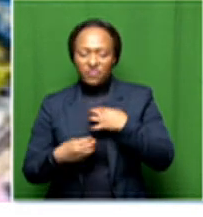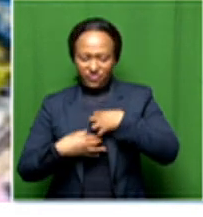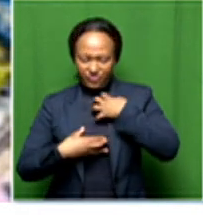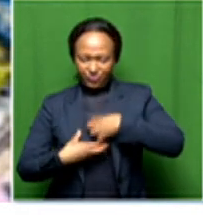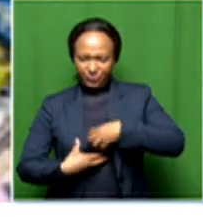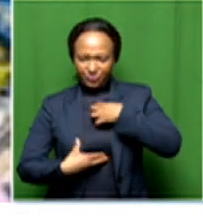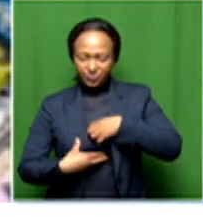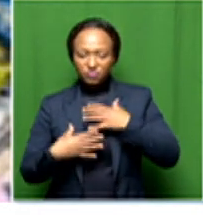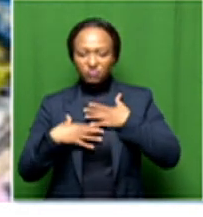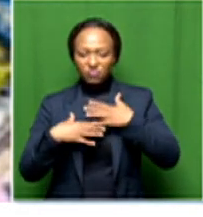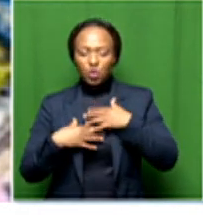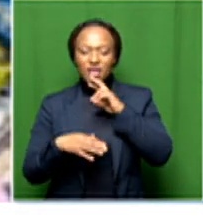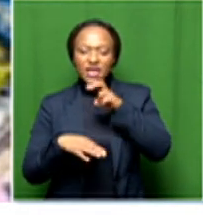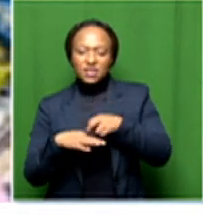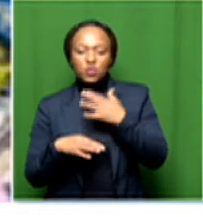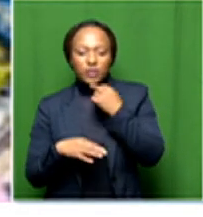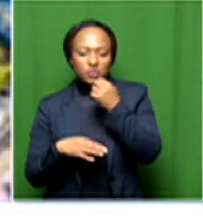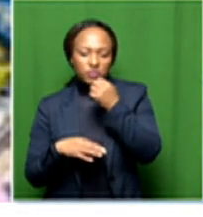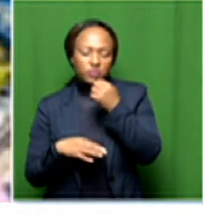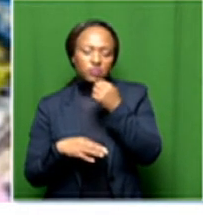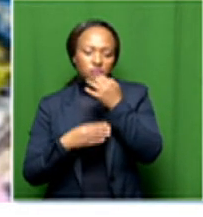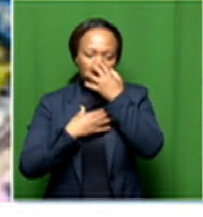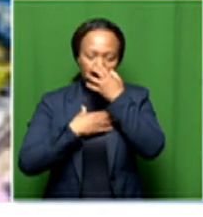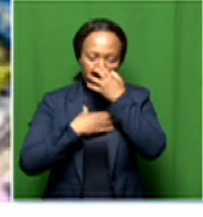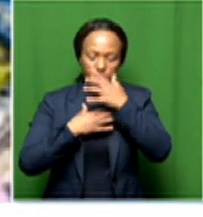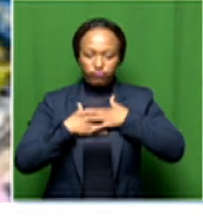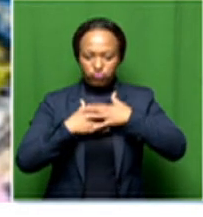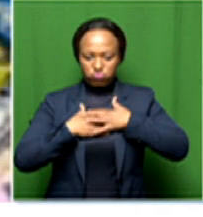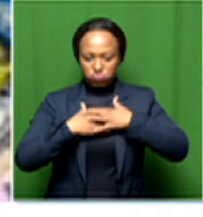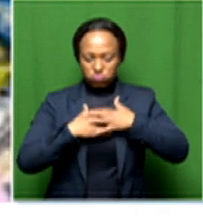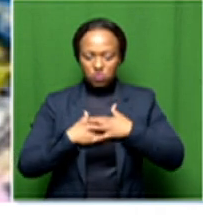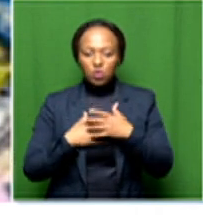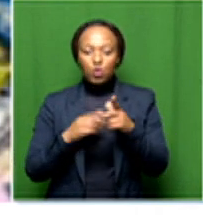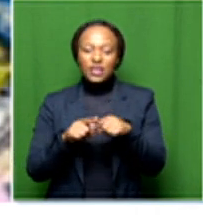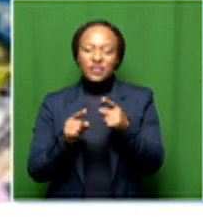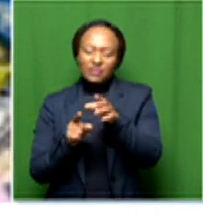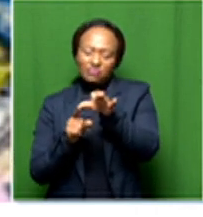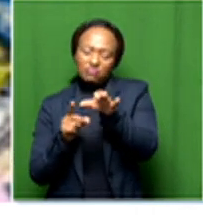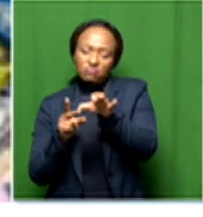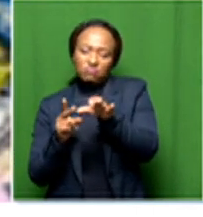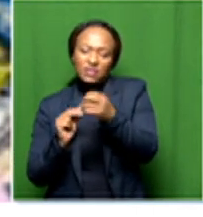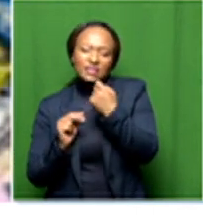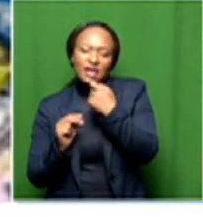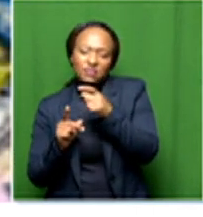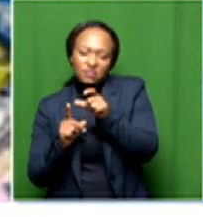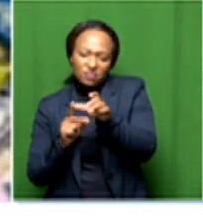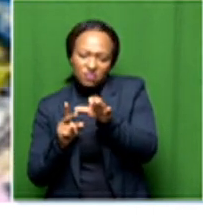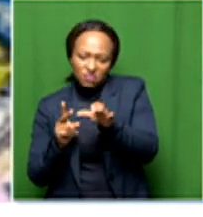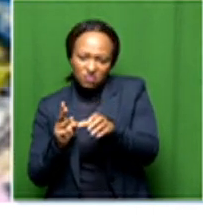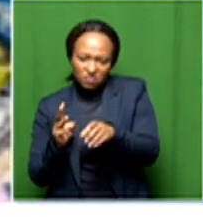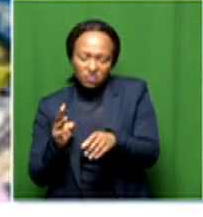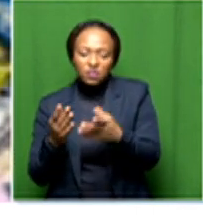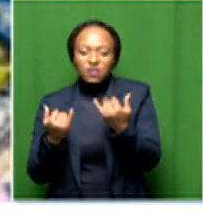and who require oxygen. So it's a different category of drug, but it's part of the sort of spectrum